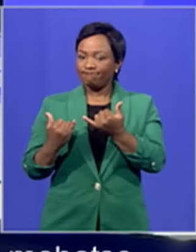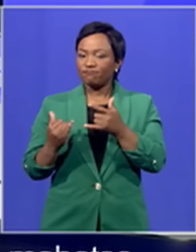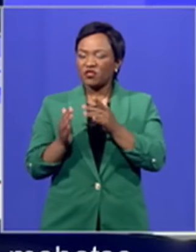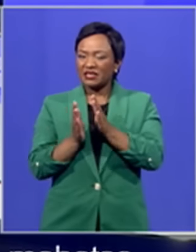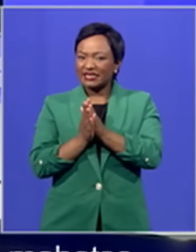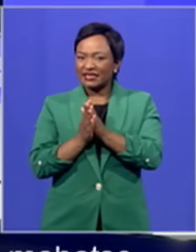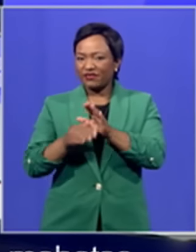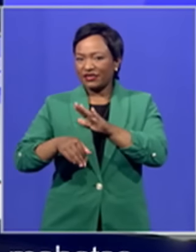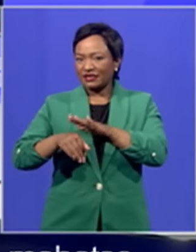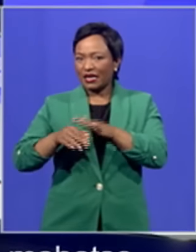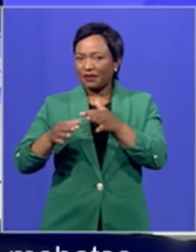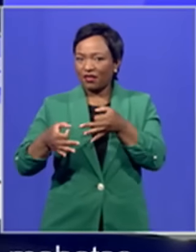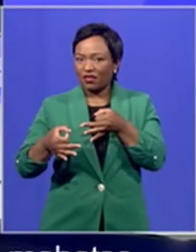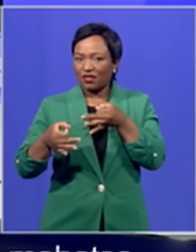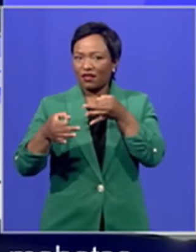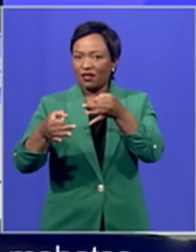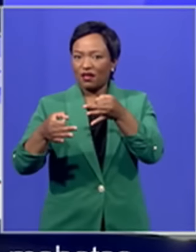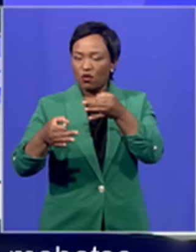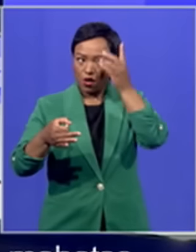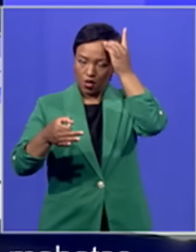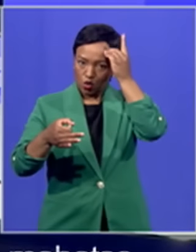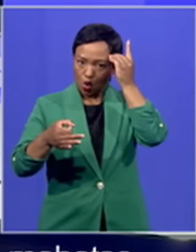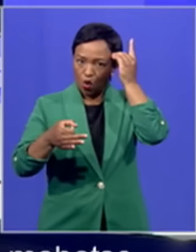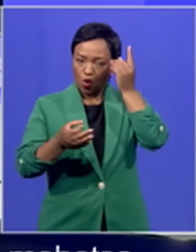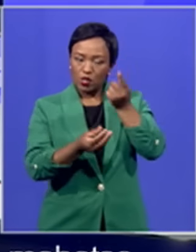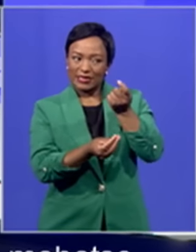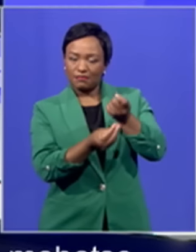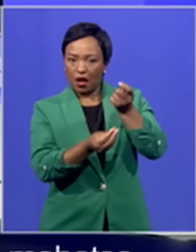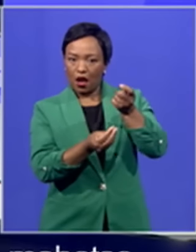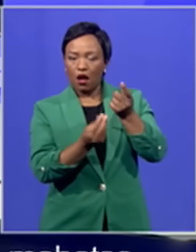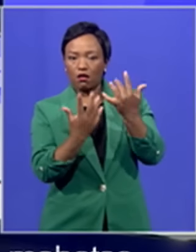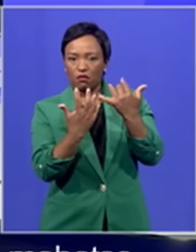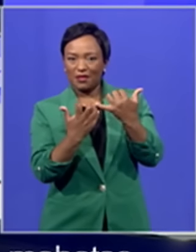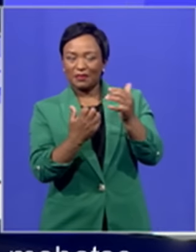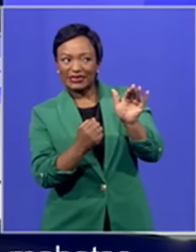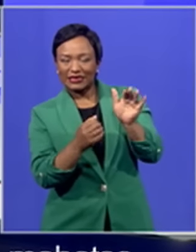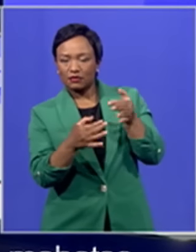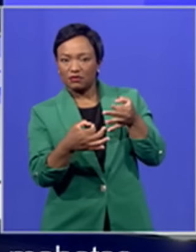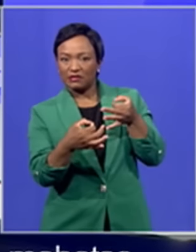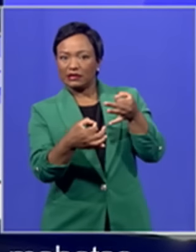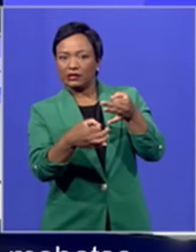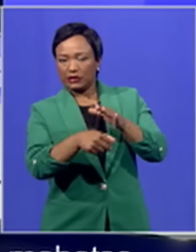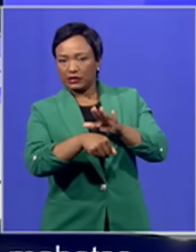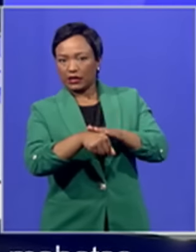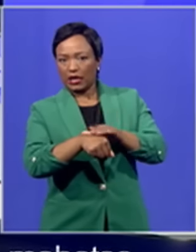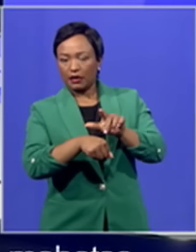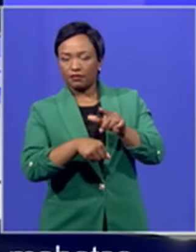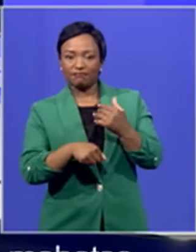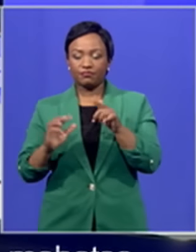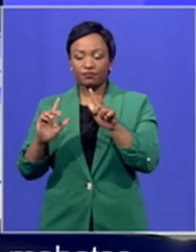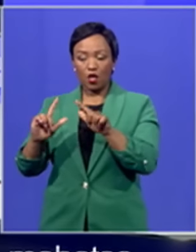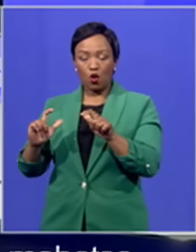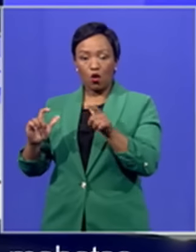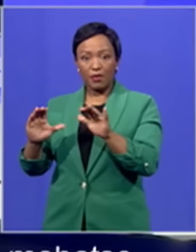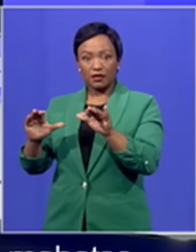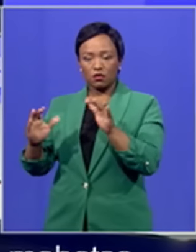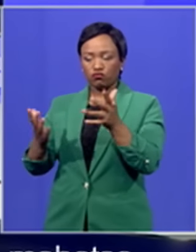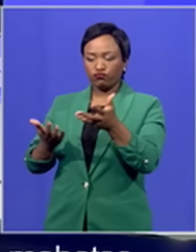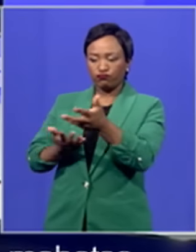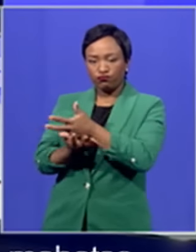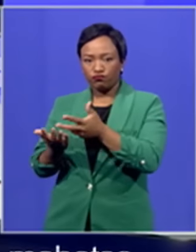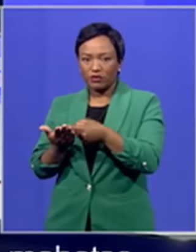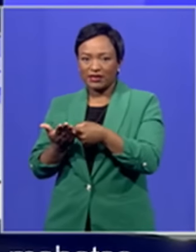nako go mospikara wa Palamente Thoko Didiza. Ge go be go thalwa pego lehono, komiti hlalošitše mabaka a gore ke ka lebaka la eng